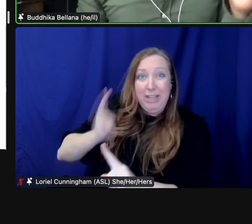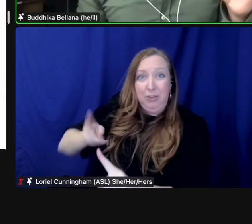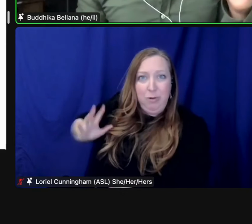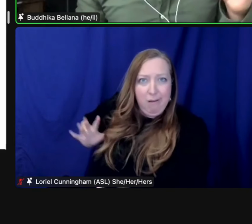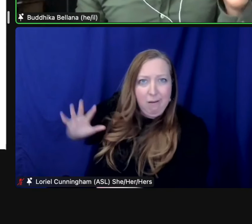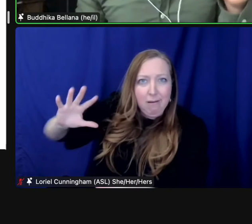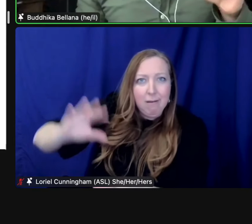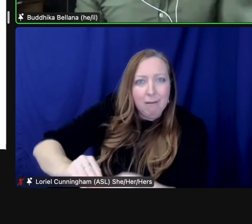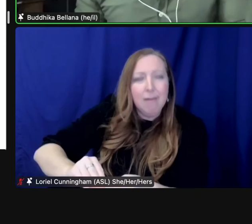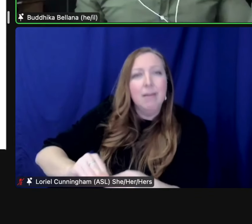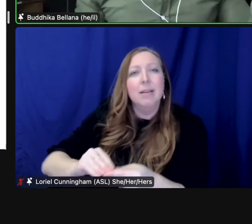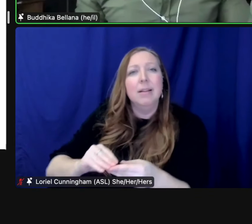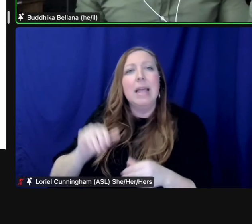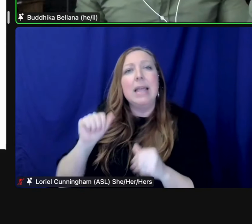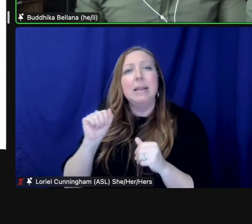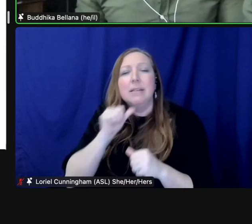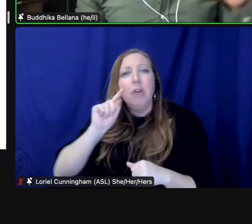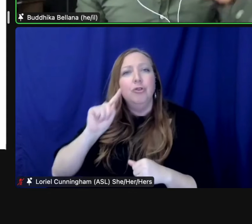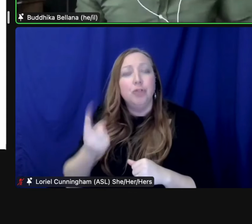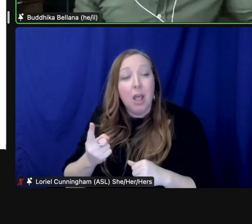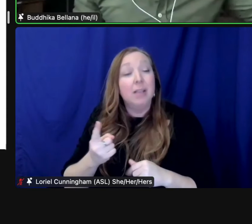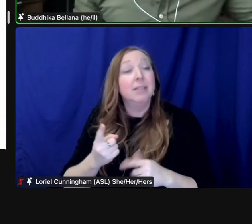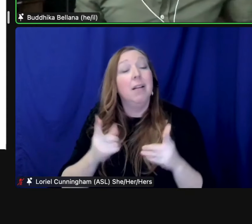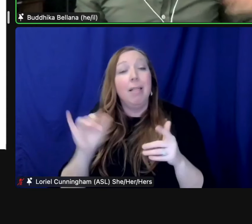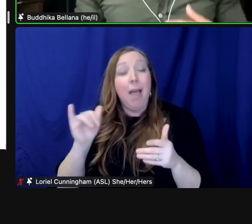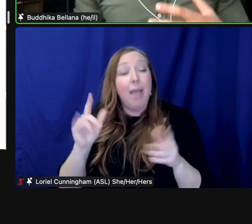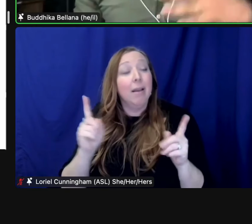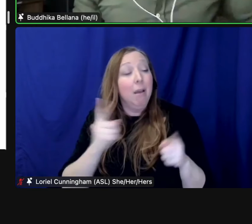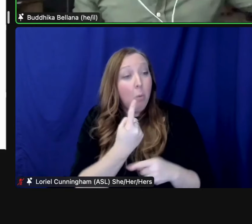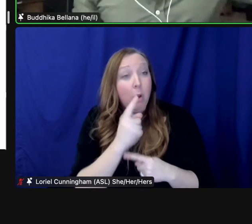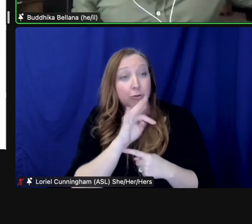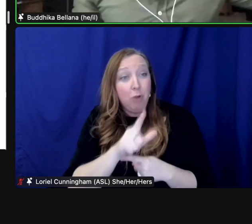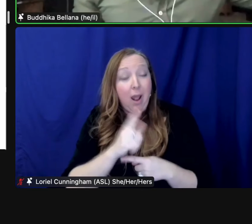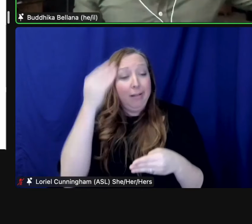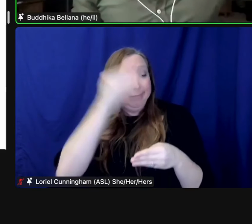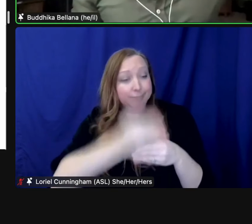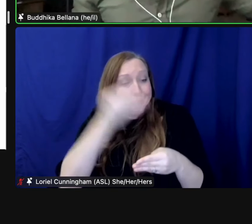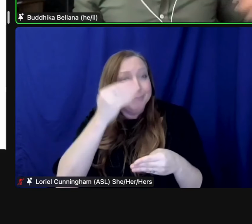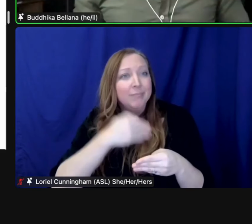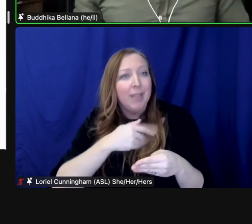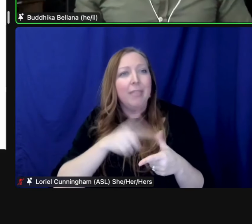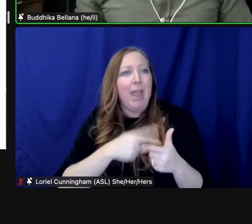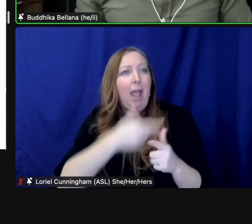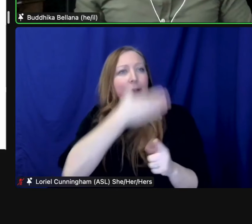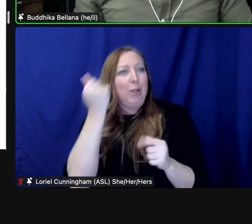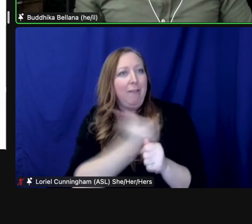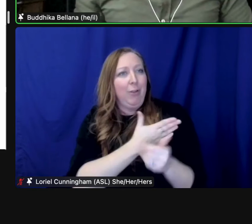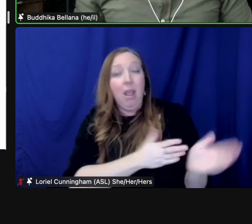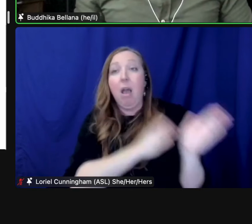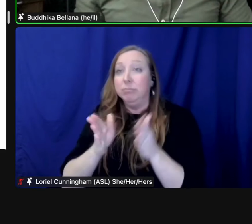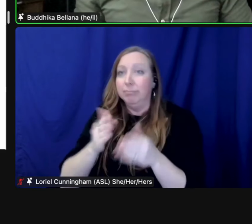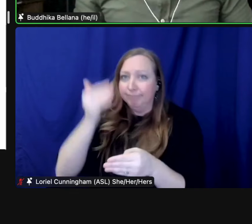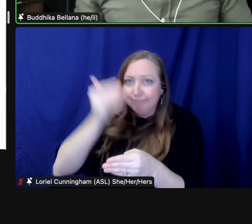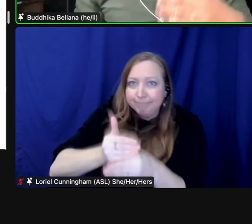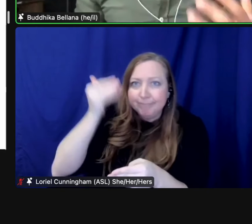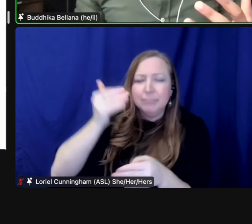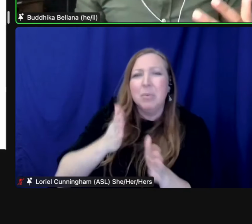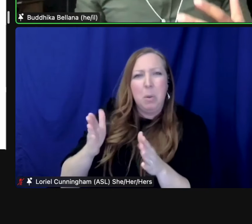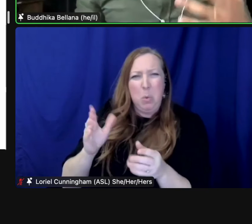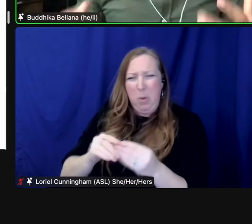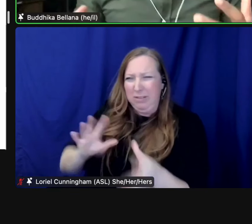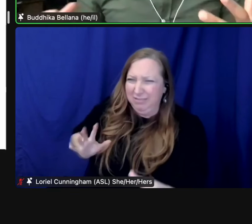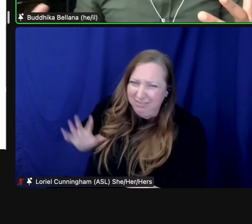not just, for example, from one discrete trial from before, but are several moments and minutes into the past. And what